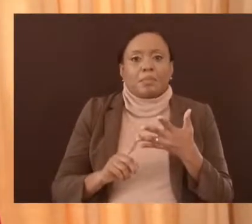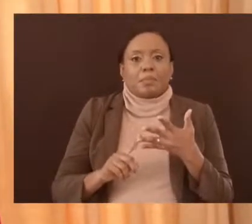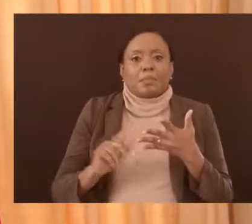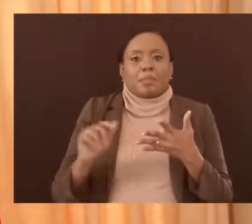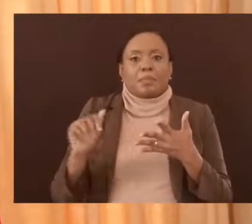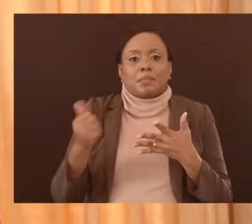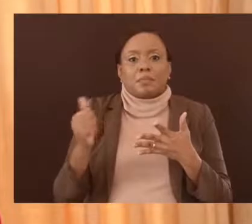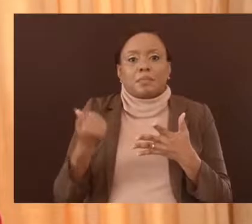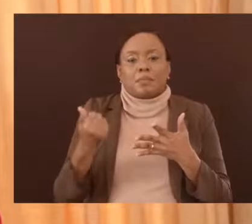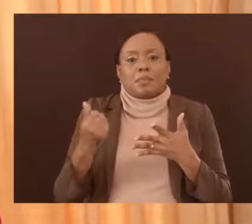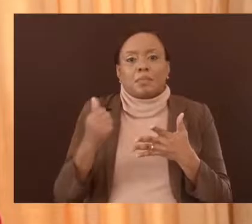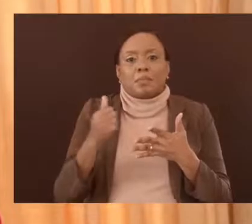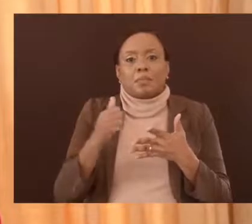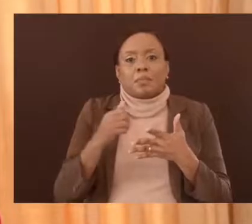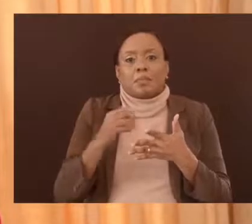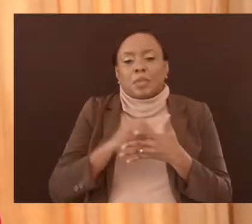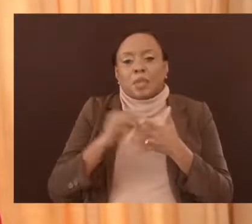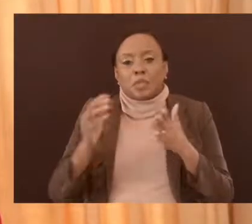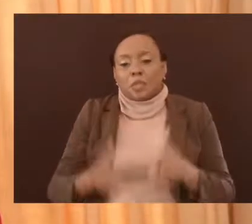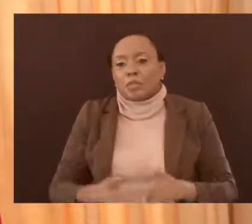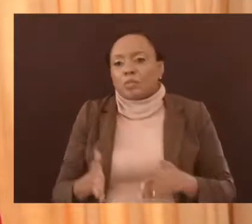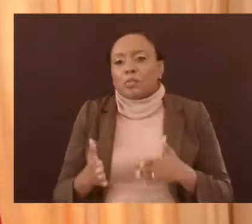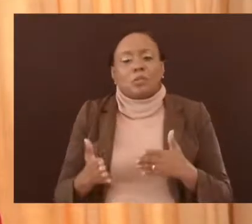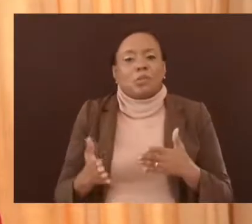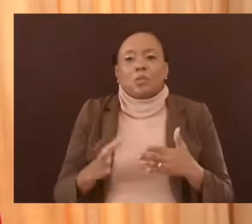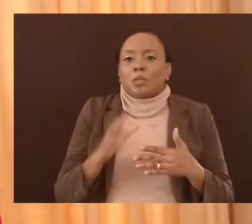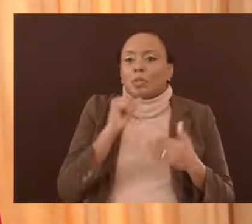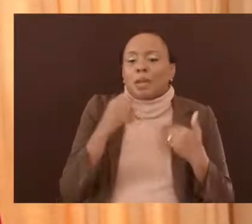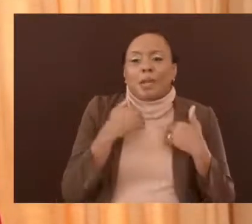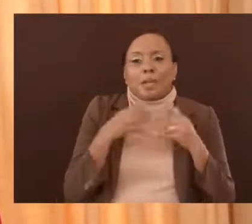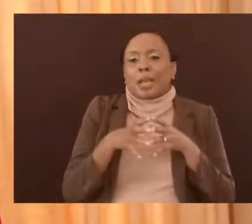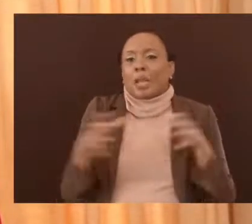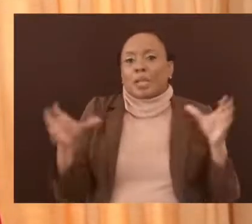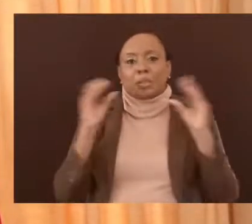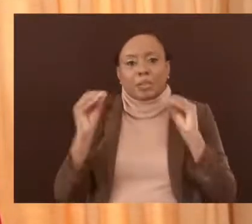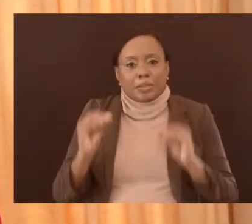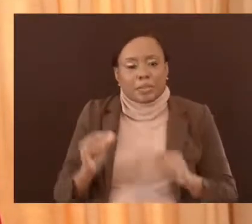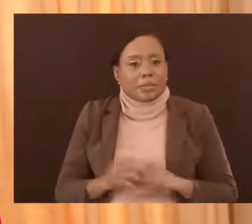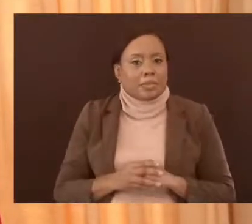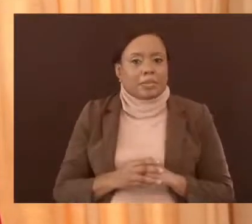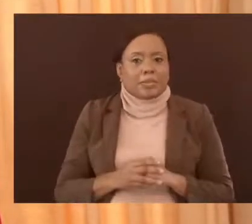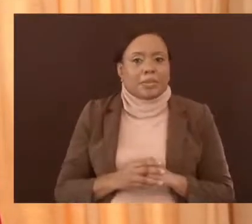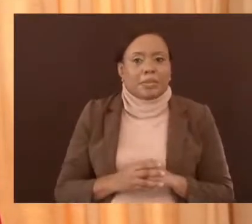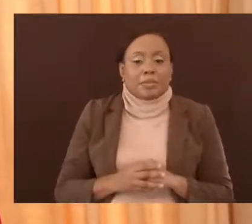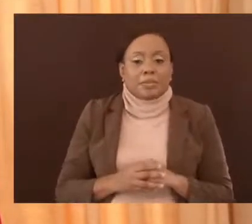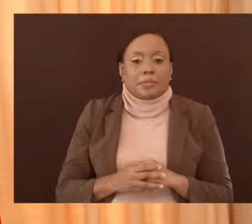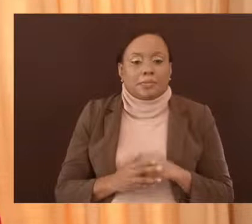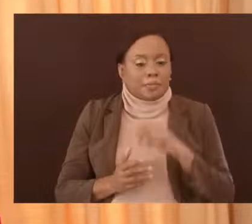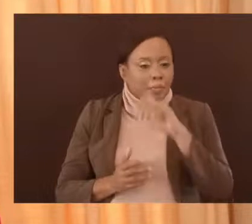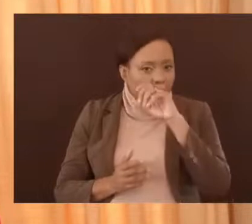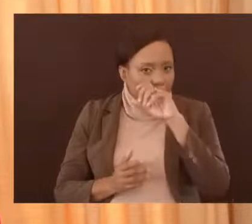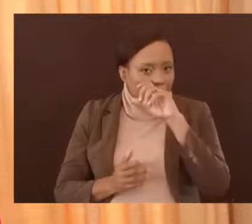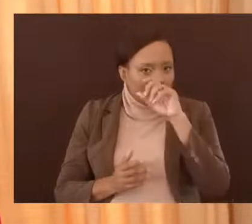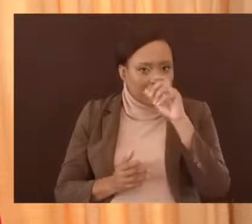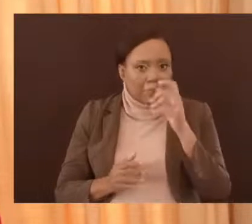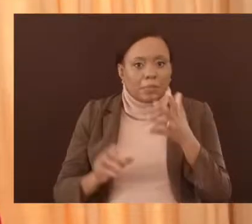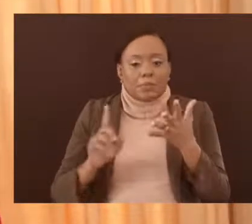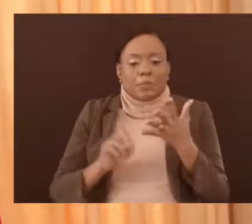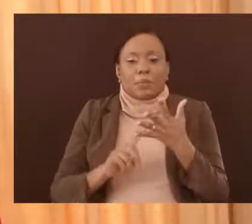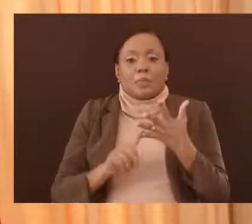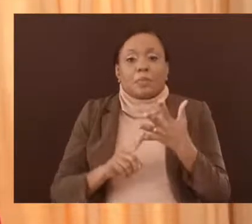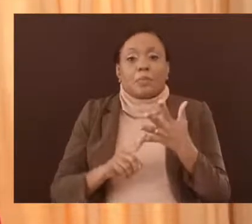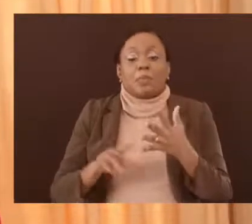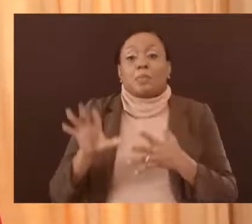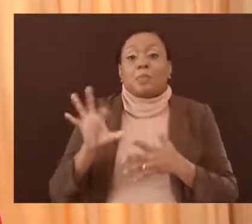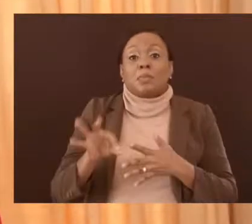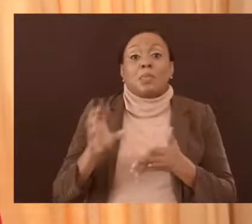had extended breaks from instruction. There were about 9 students who presented concerns in relation to social and